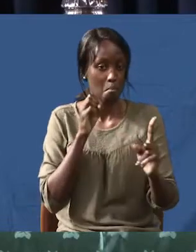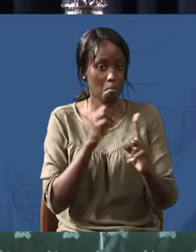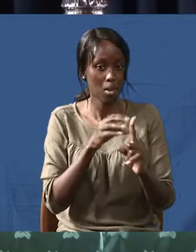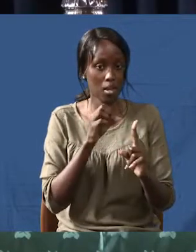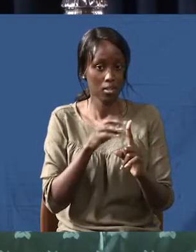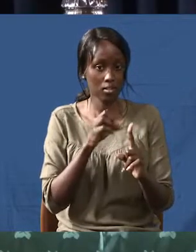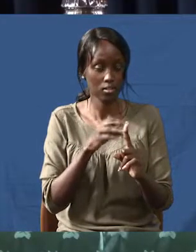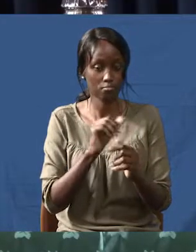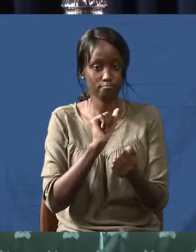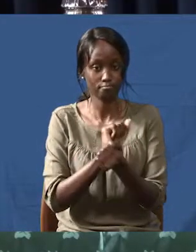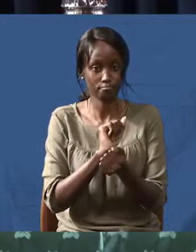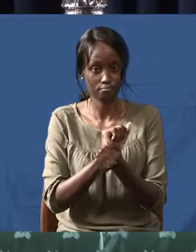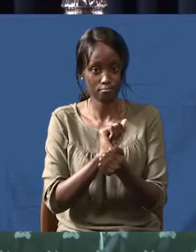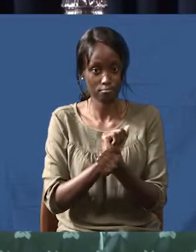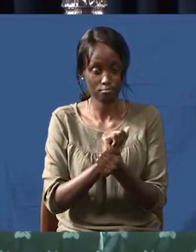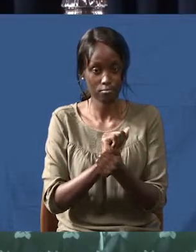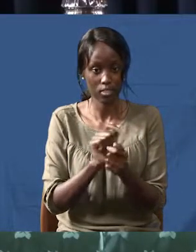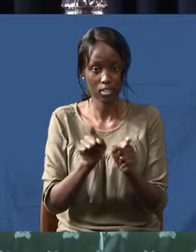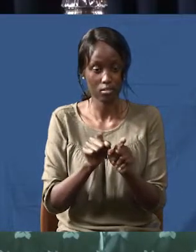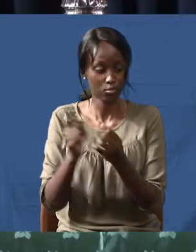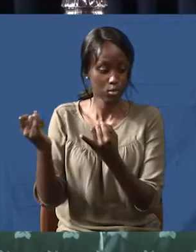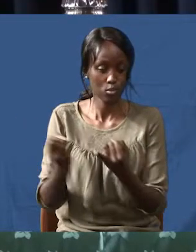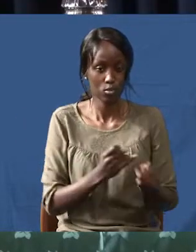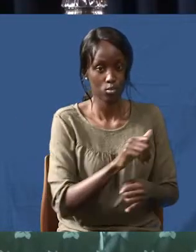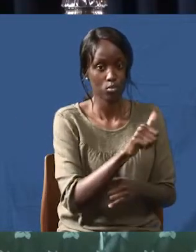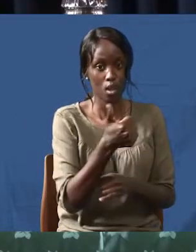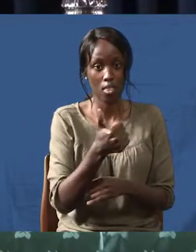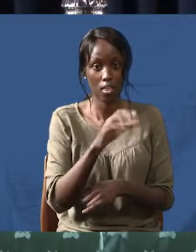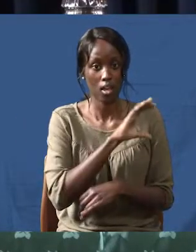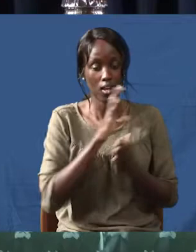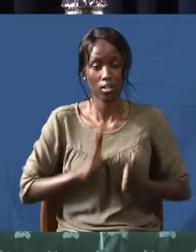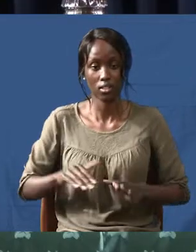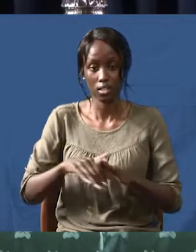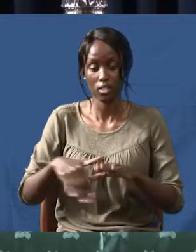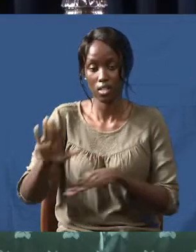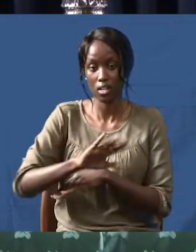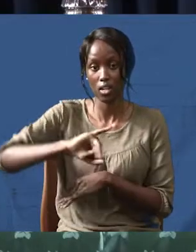and introduced him to other apostles in Jerusalem.